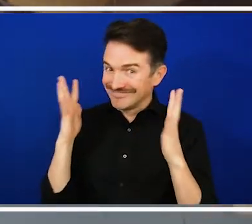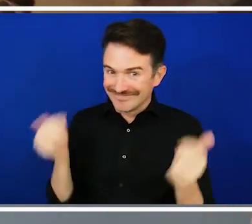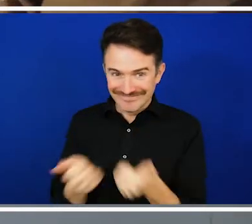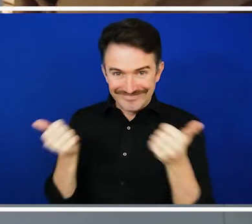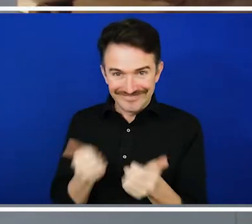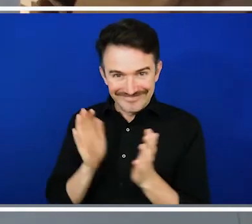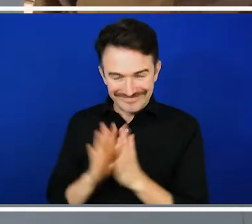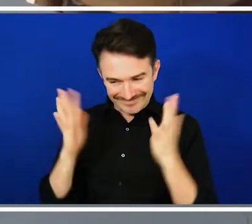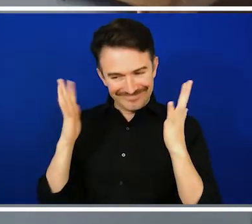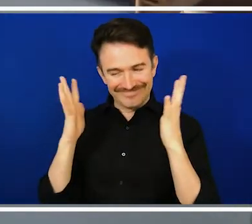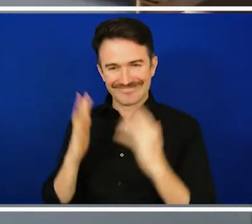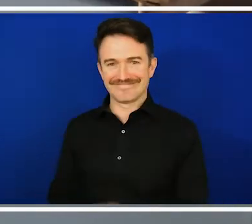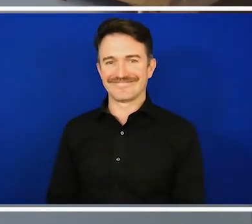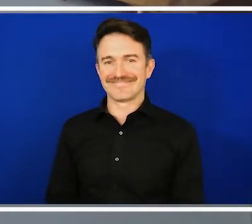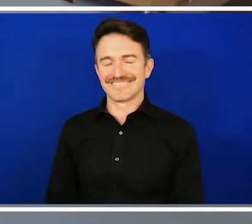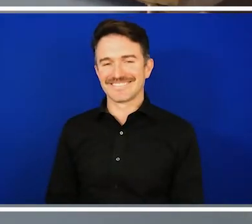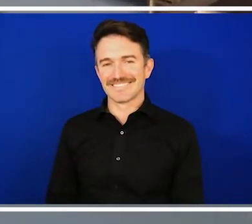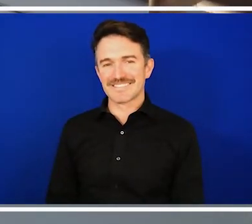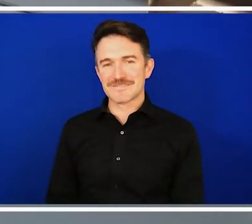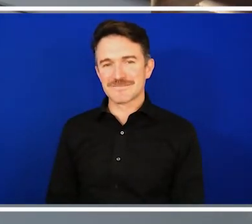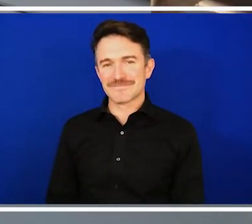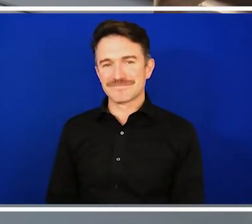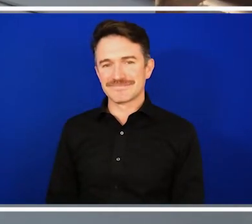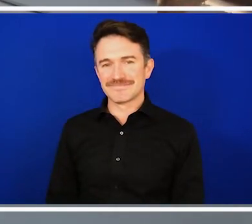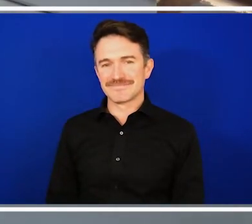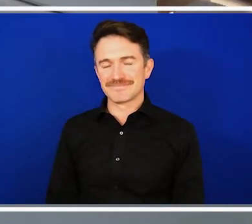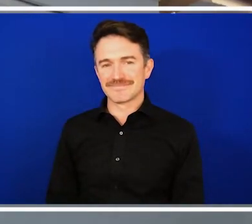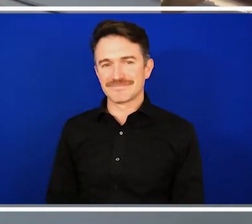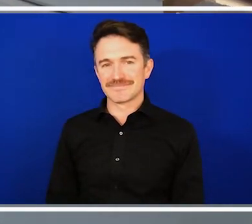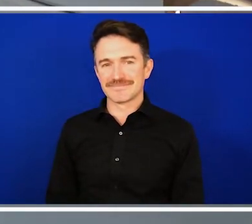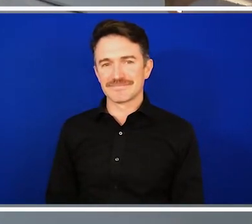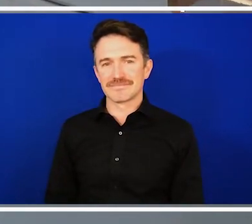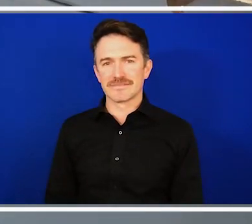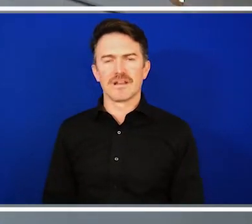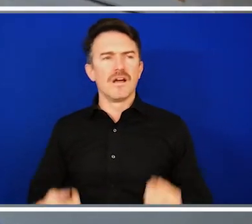it. Well done, Jocelyn.